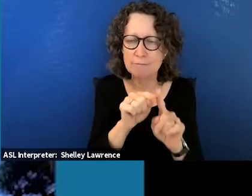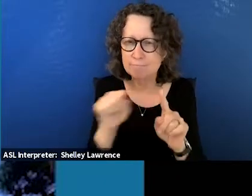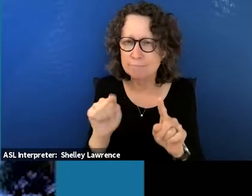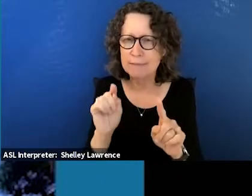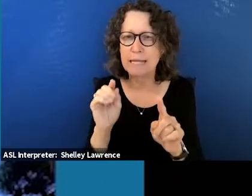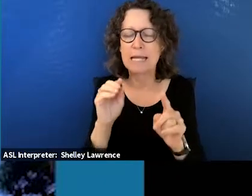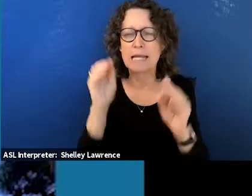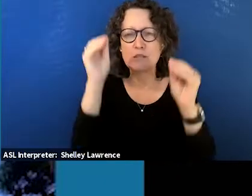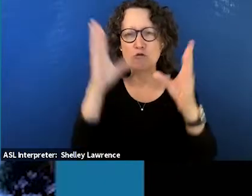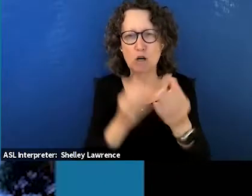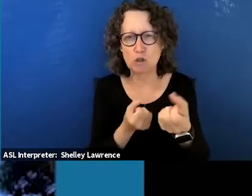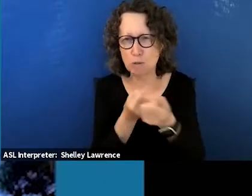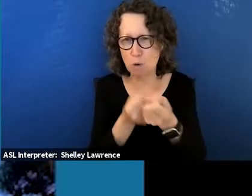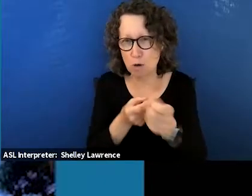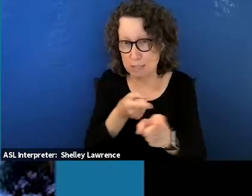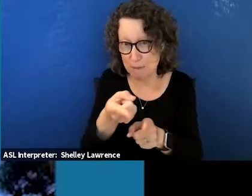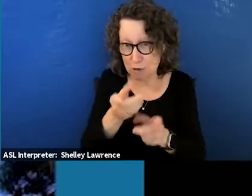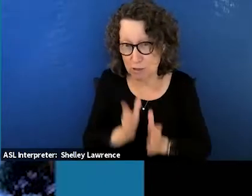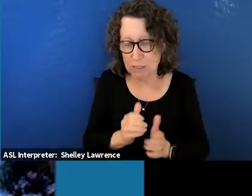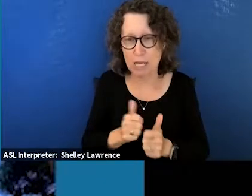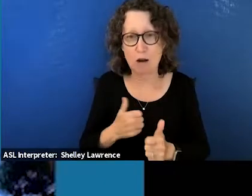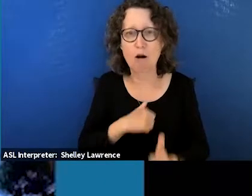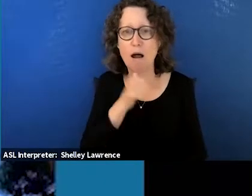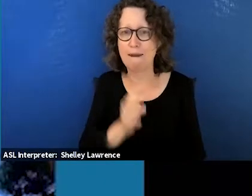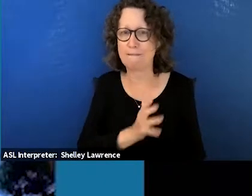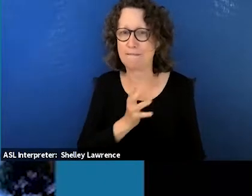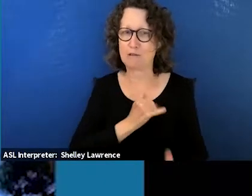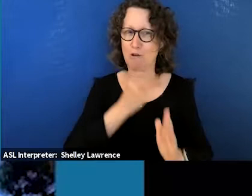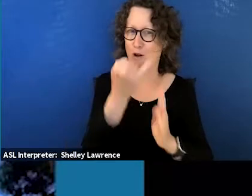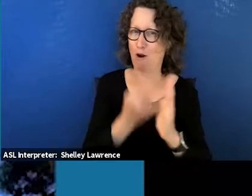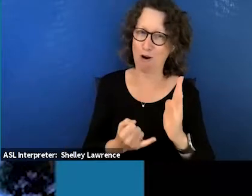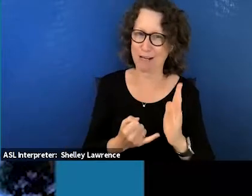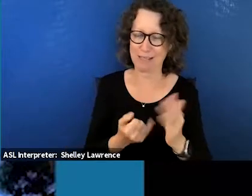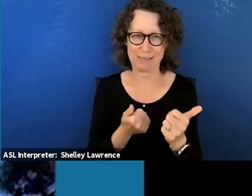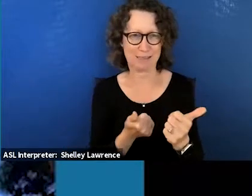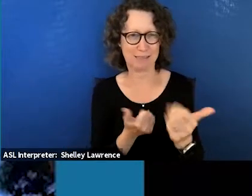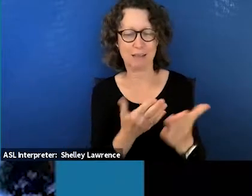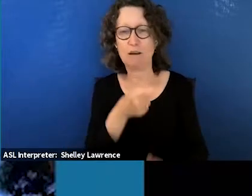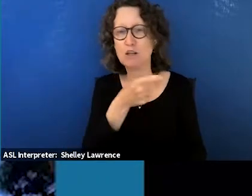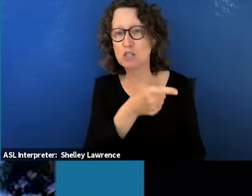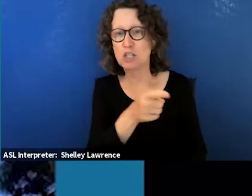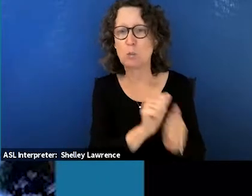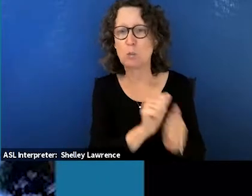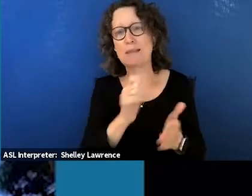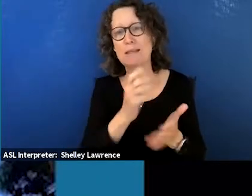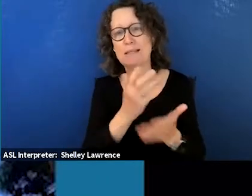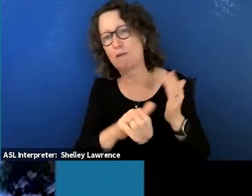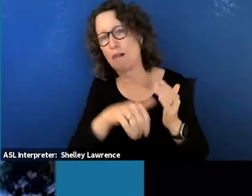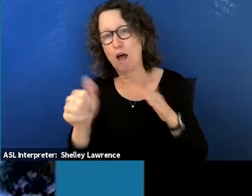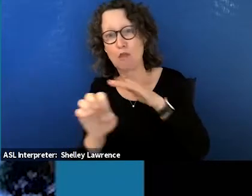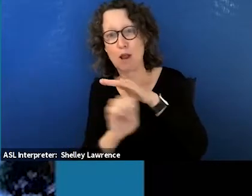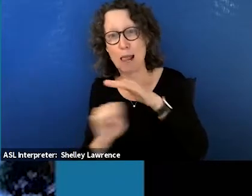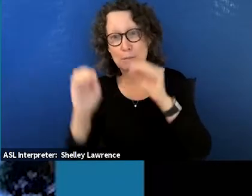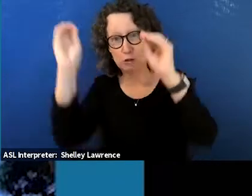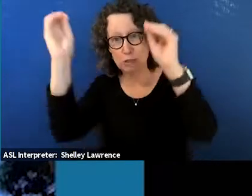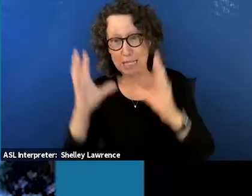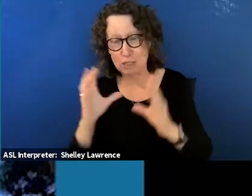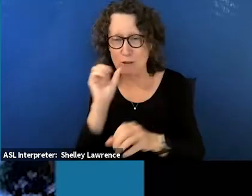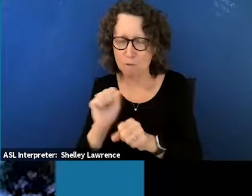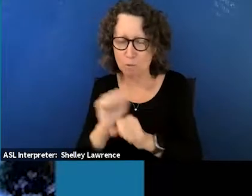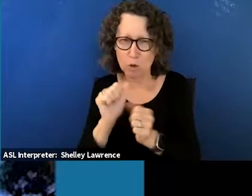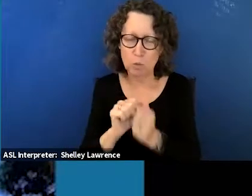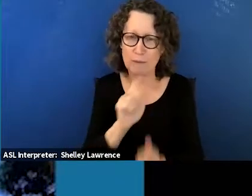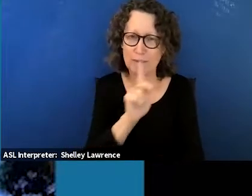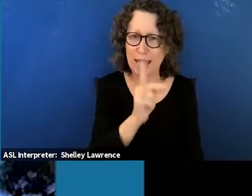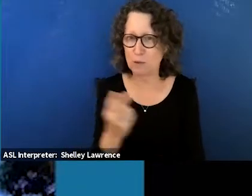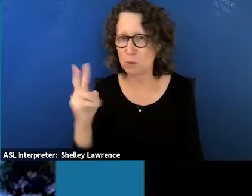instructional support specialist, and our unofficial artist in residence. She, along with several elementary teachers, have worked with